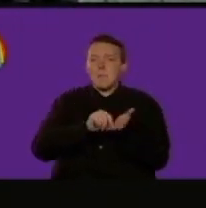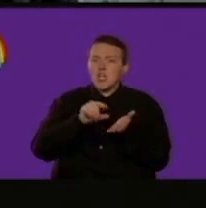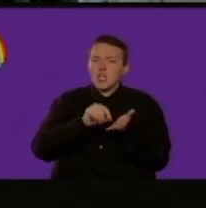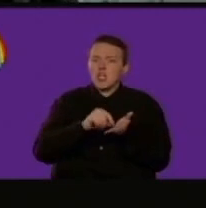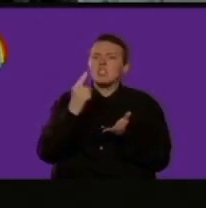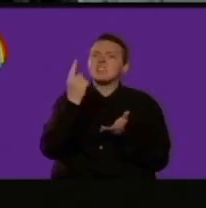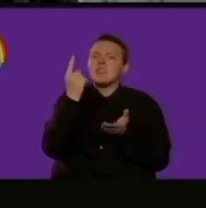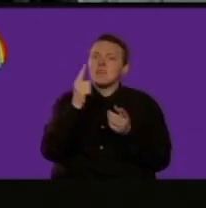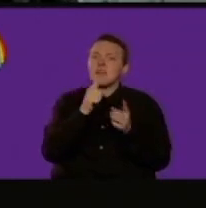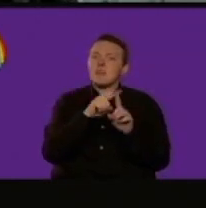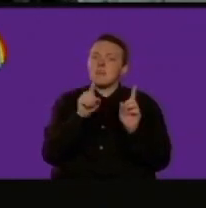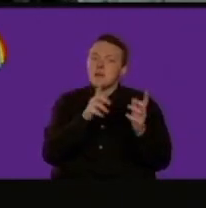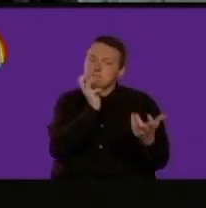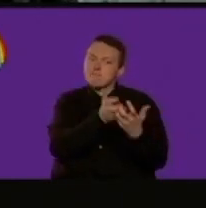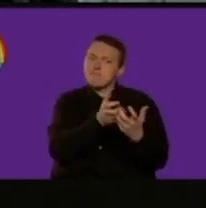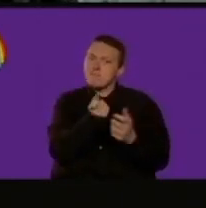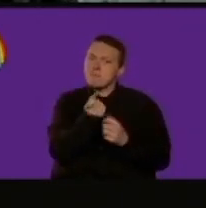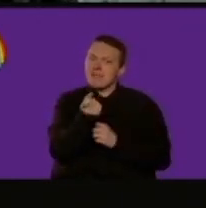your turn.